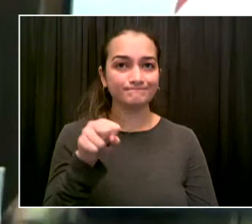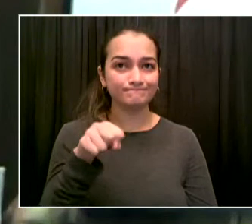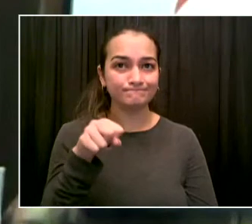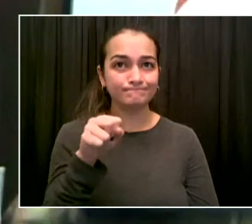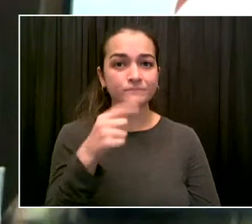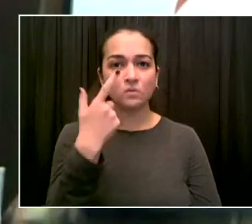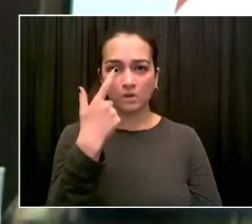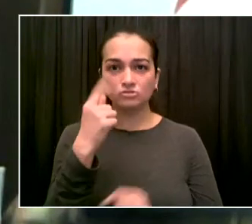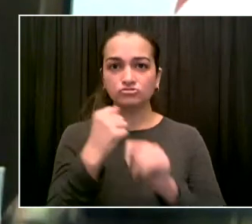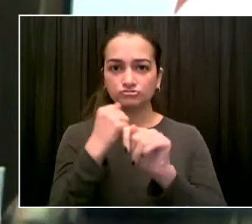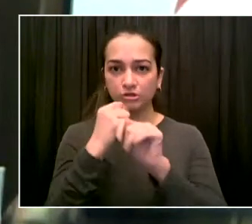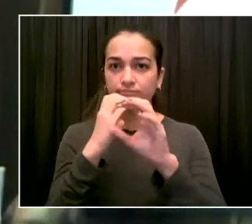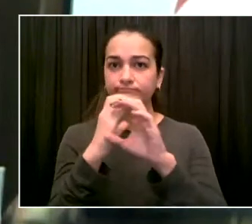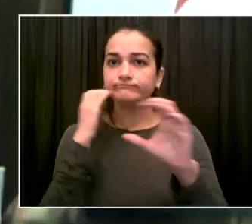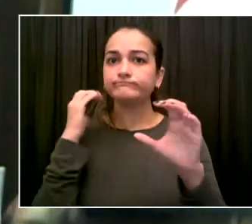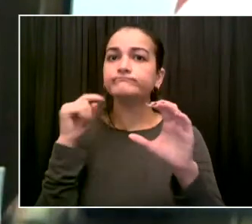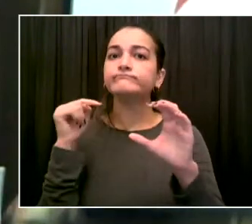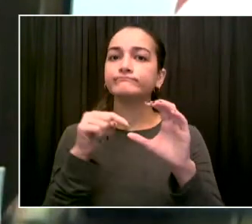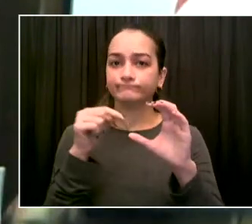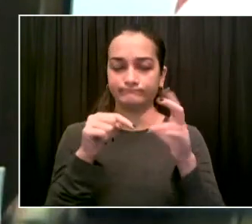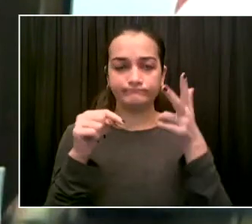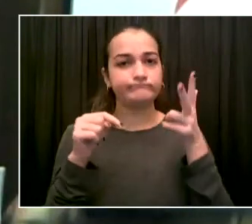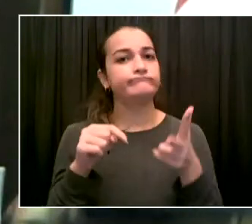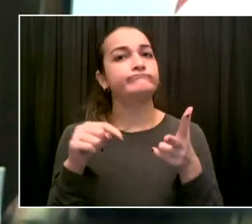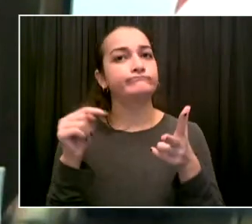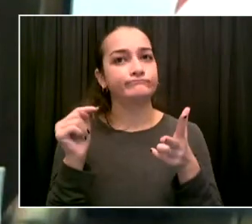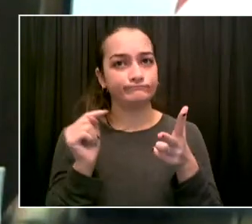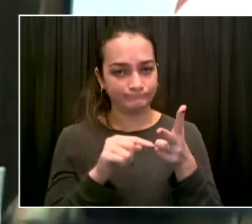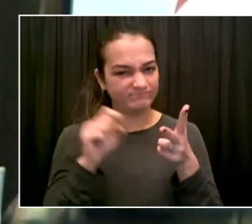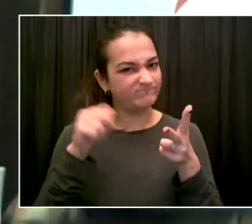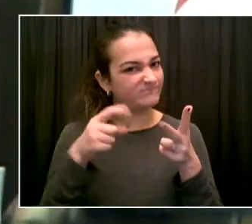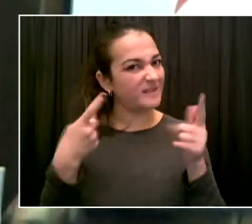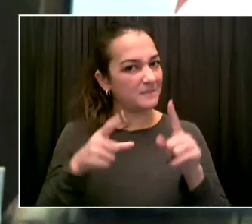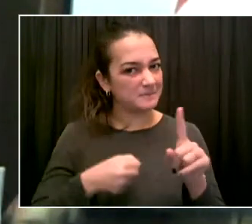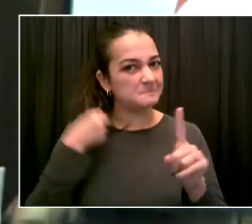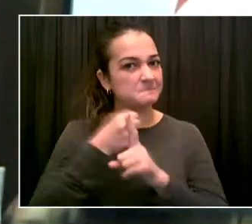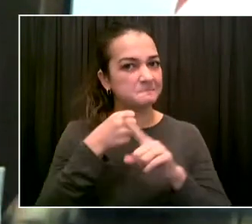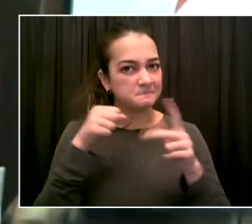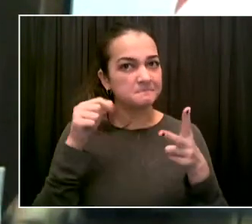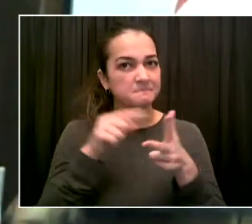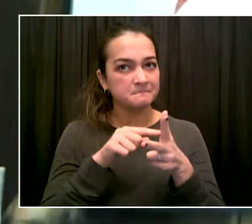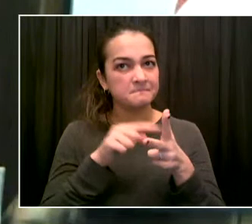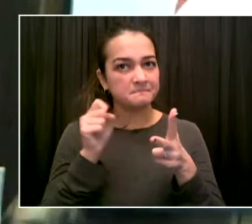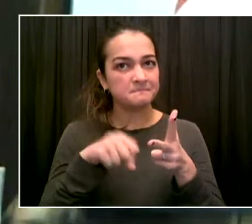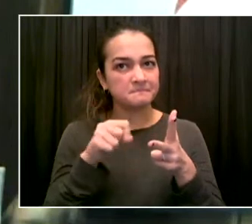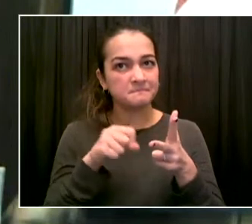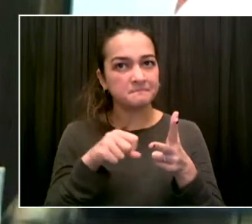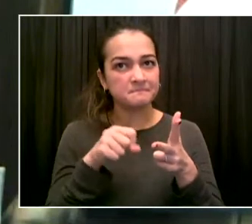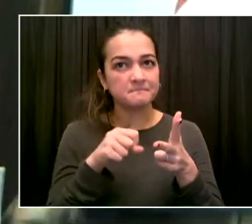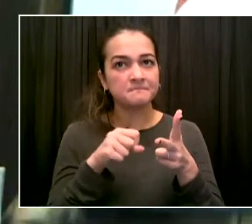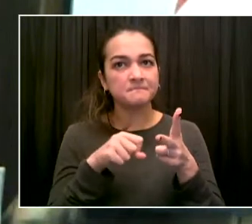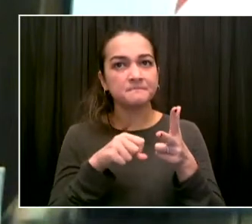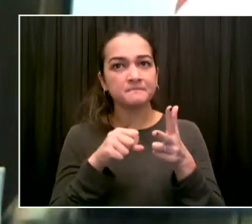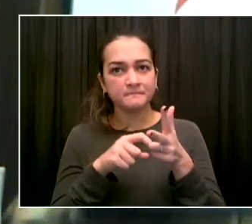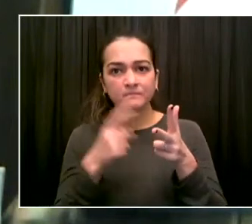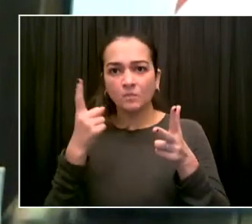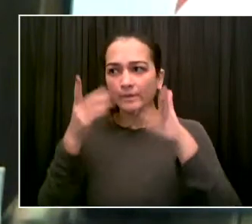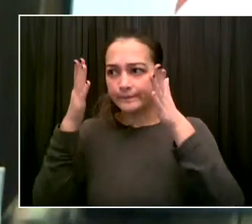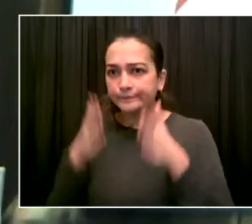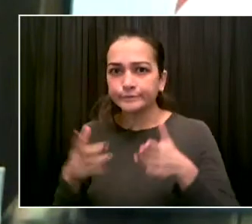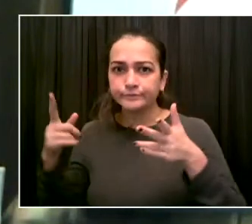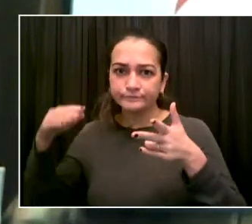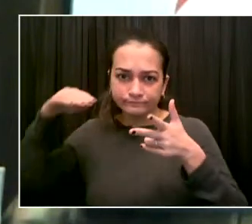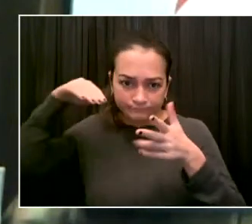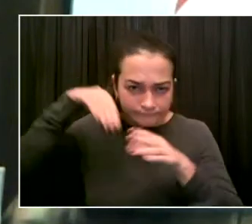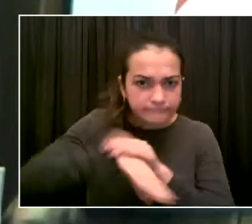parked outside, where we had some vandalism to the vehicles. We filled out a police report. It was over a week ago. We do